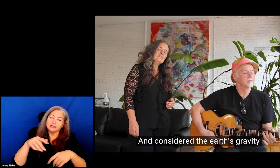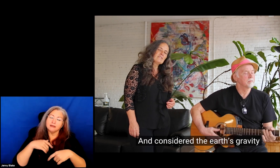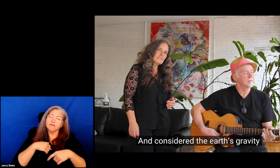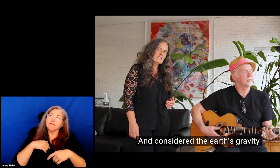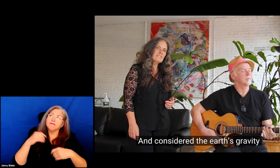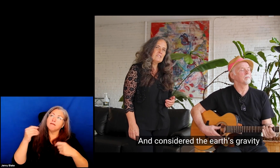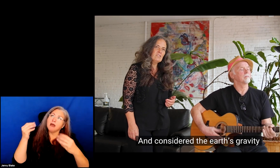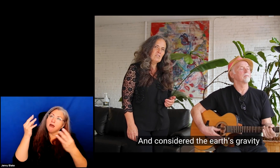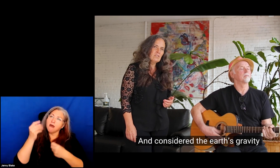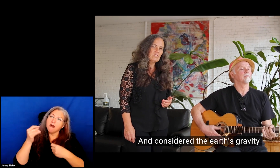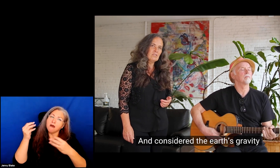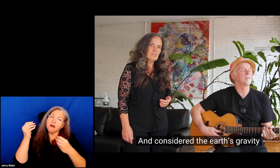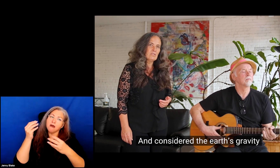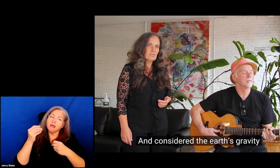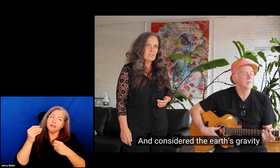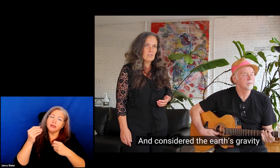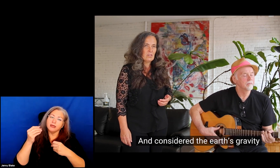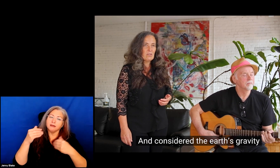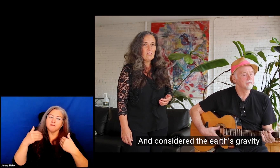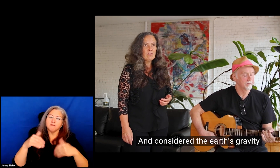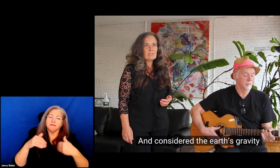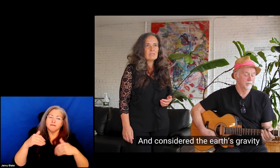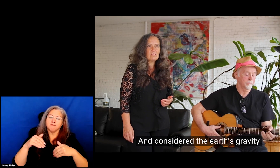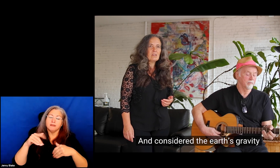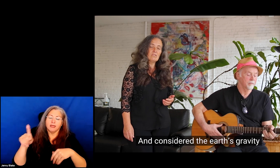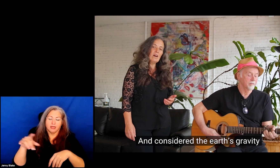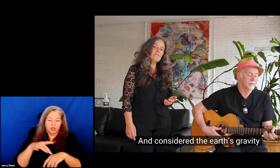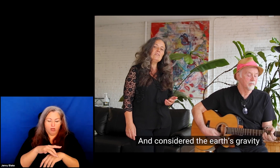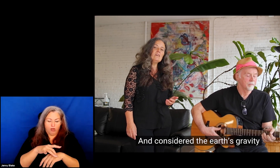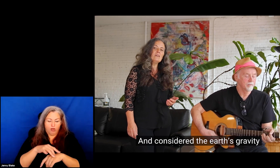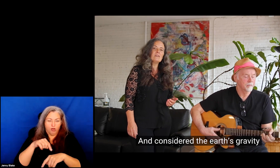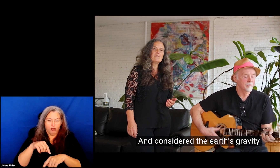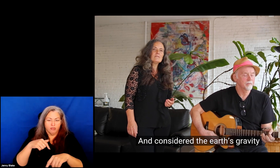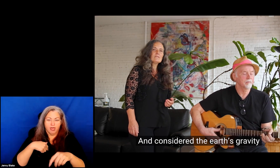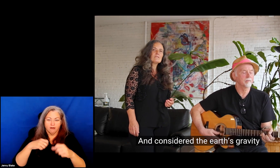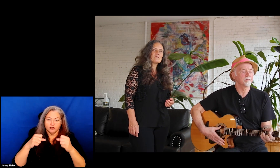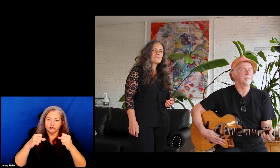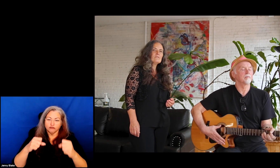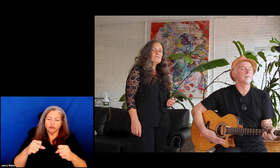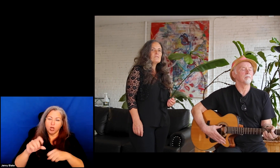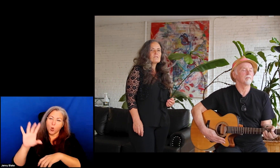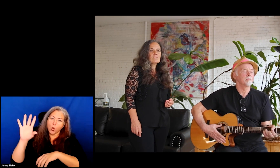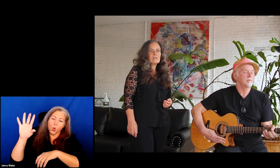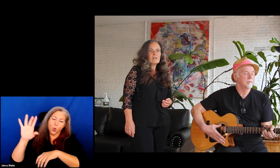and considered the Earth's gravity,